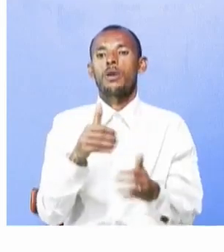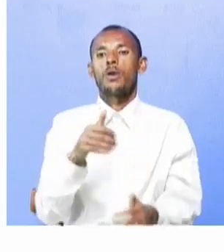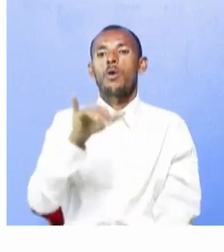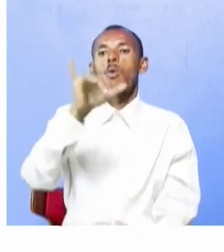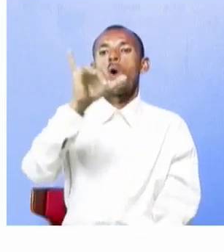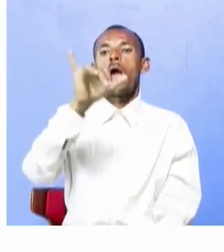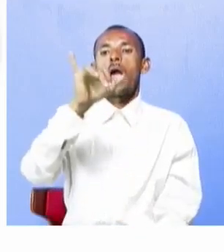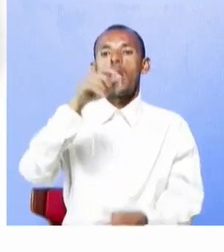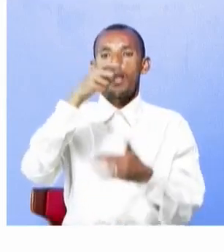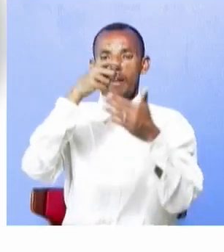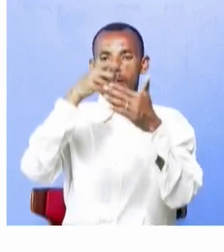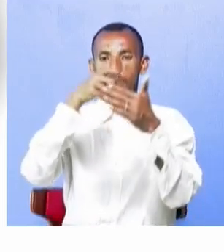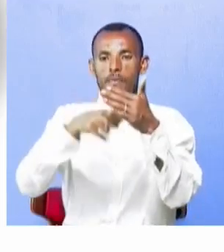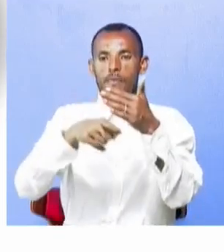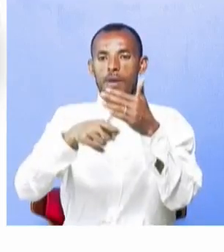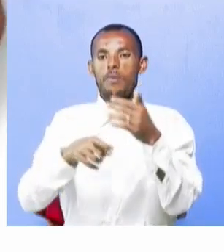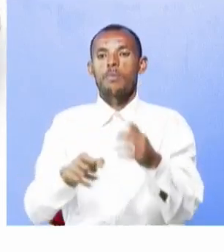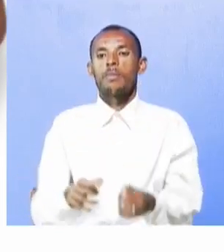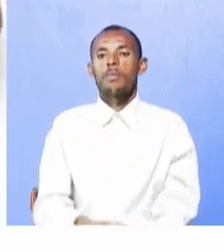y values,